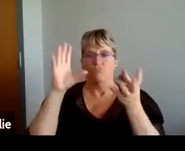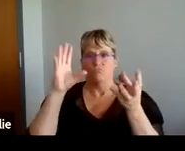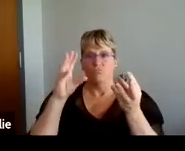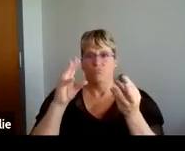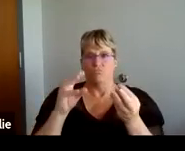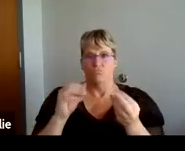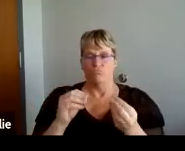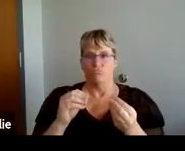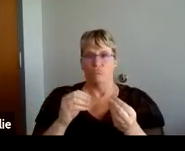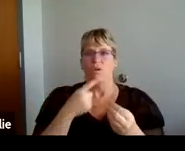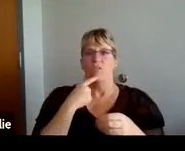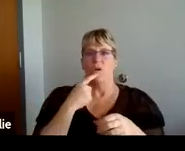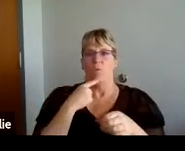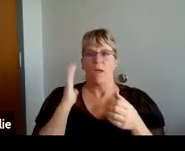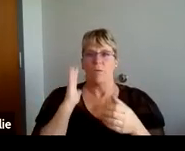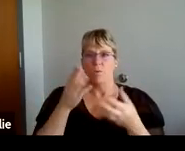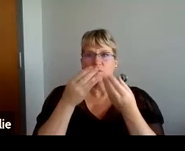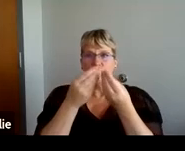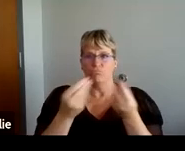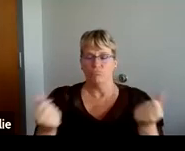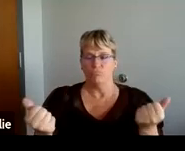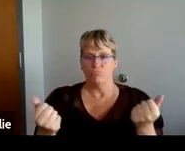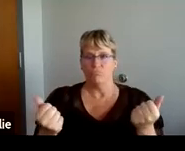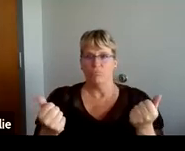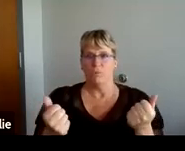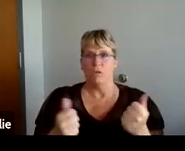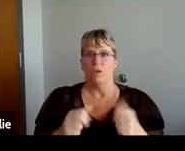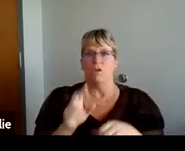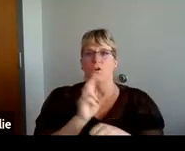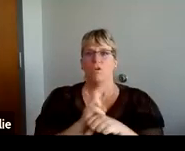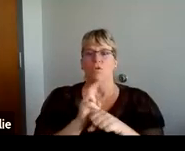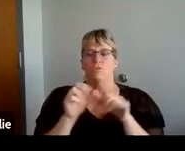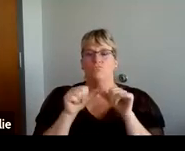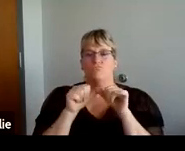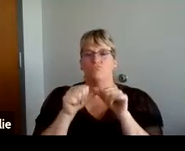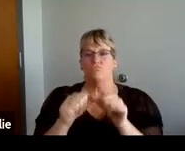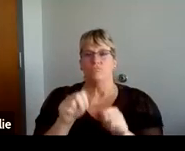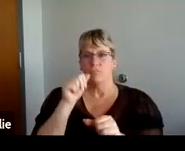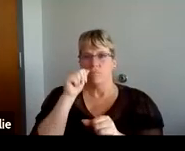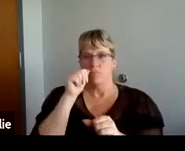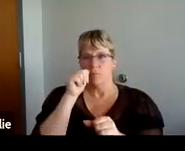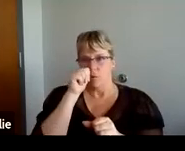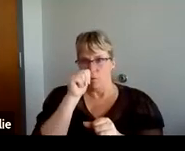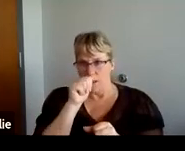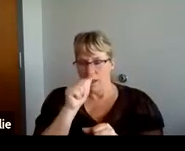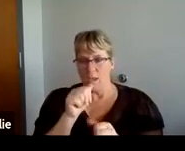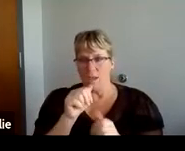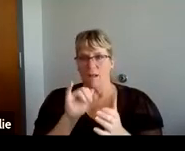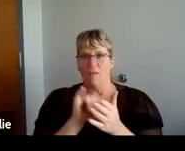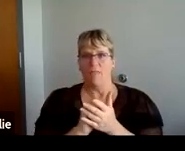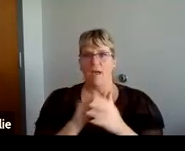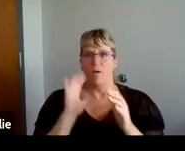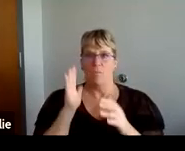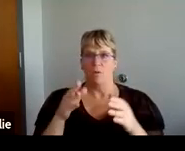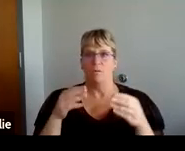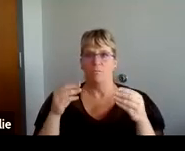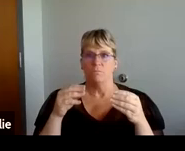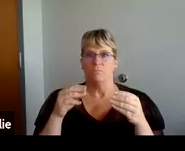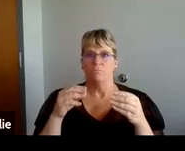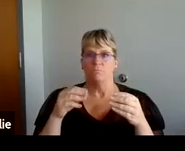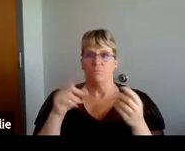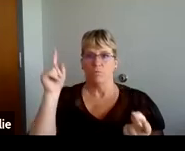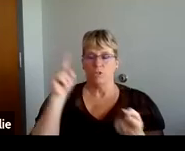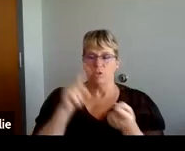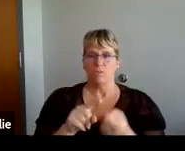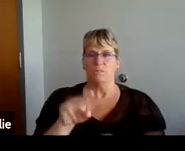red disappears. Chronic cocaine exposure markedly reduces that. Methamphetamine,